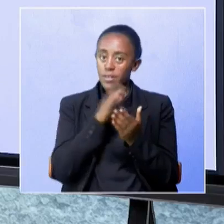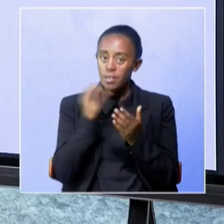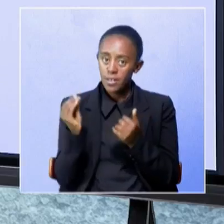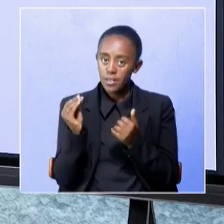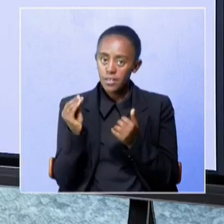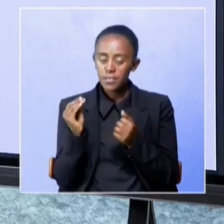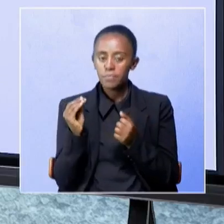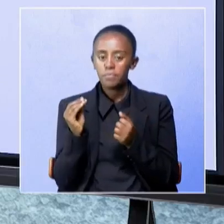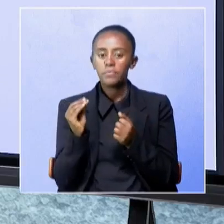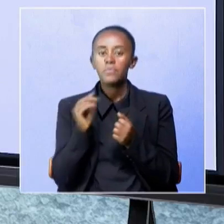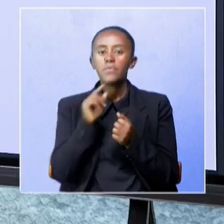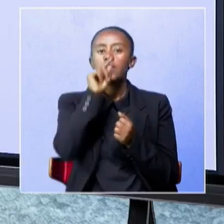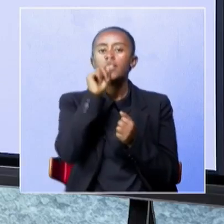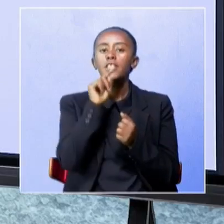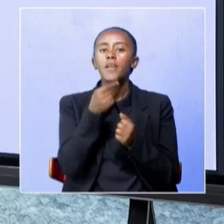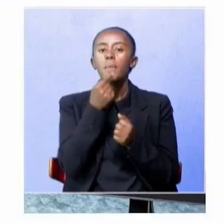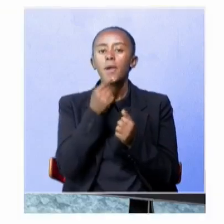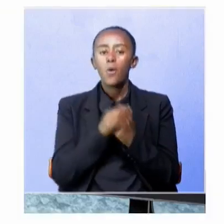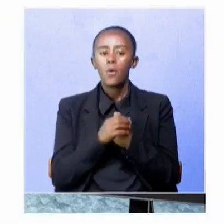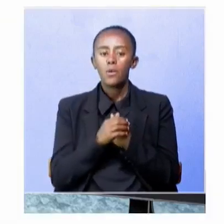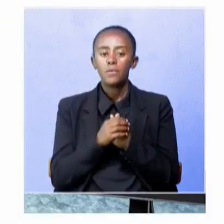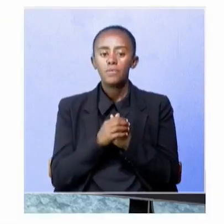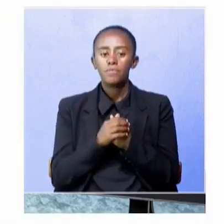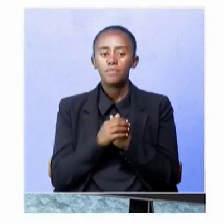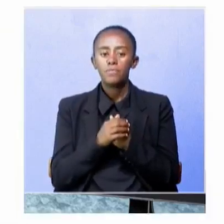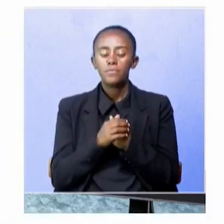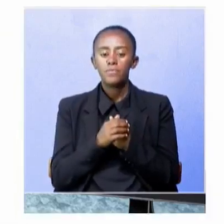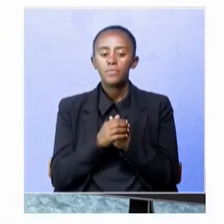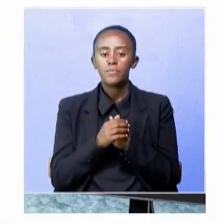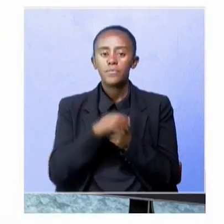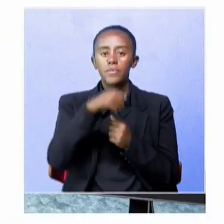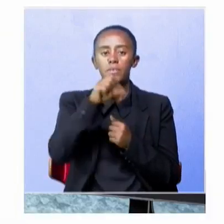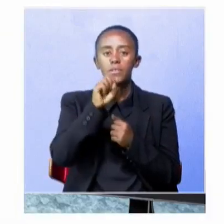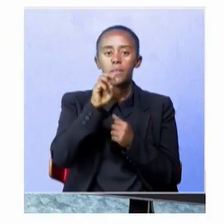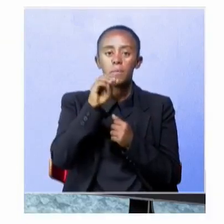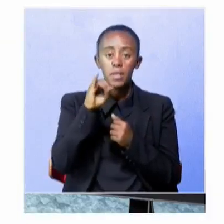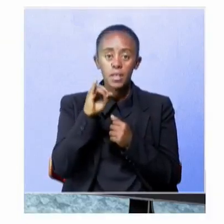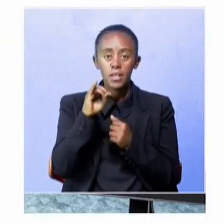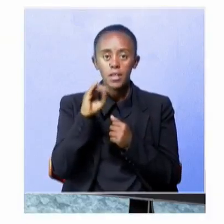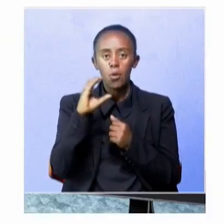about semicolon? In semicolon,